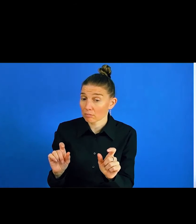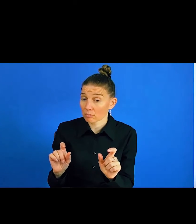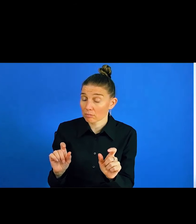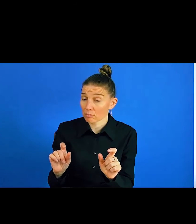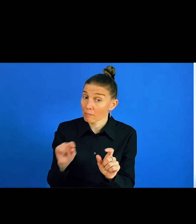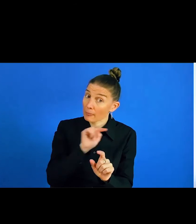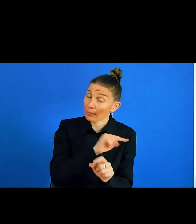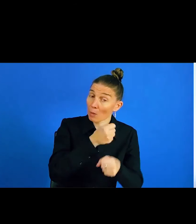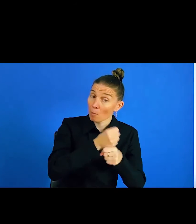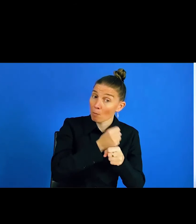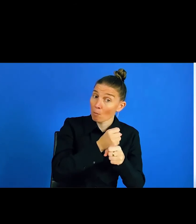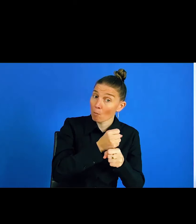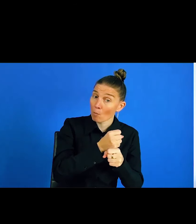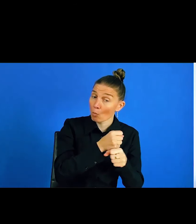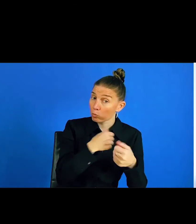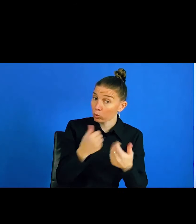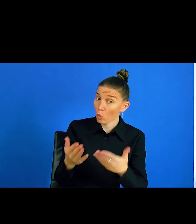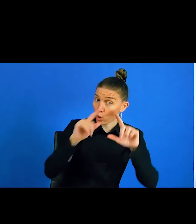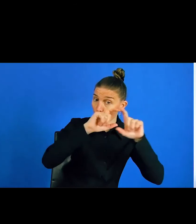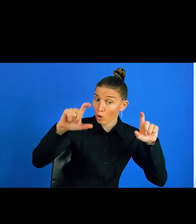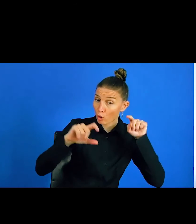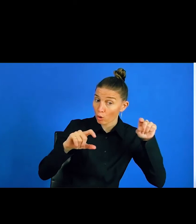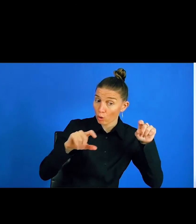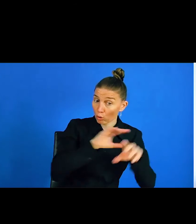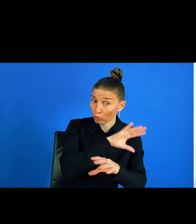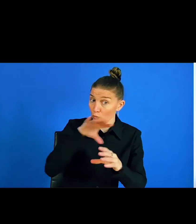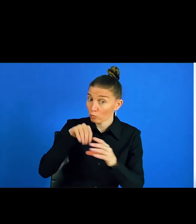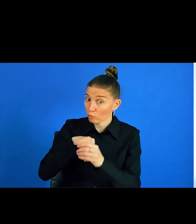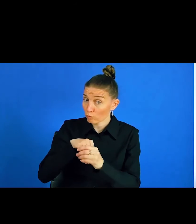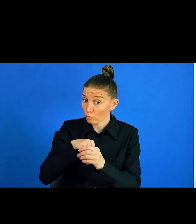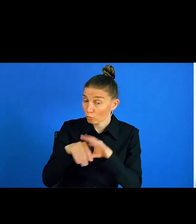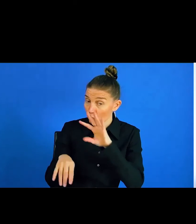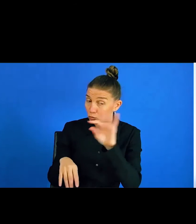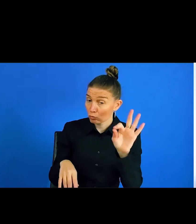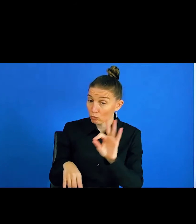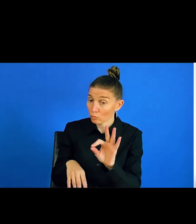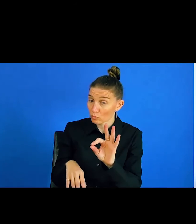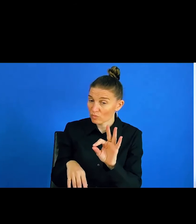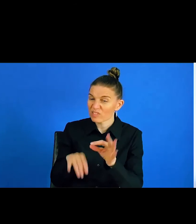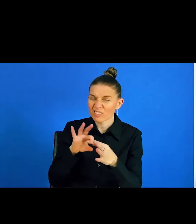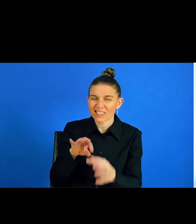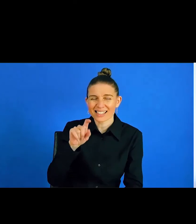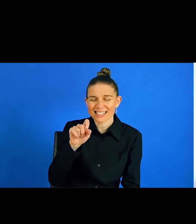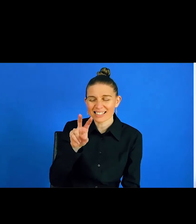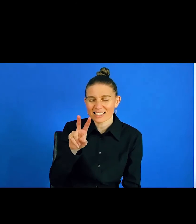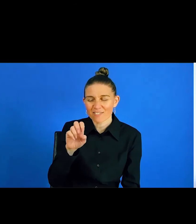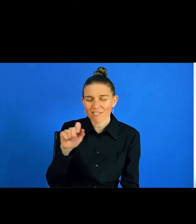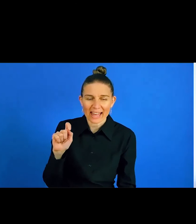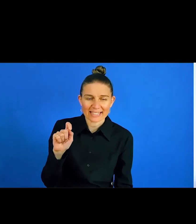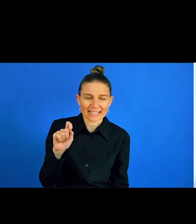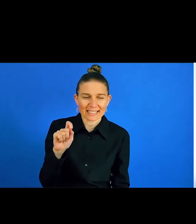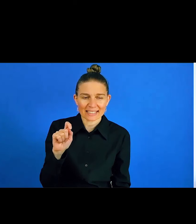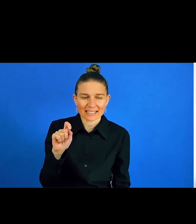included in the curriculums that's provided, that's run by TVETs. Shiro, while you're sort of perhaps